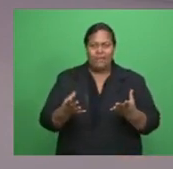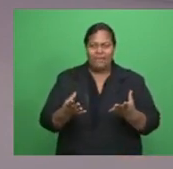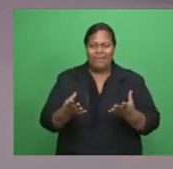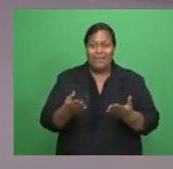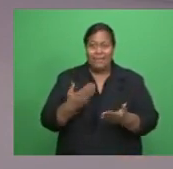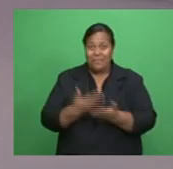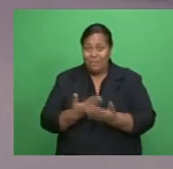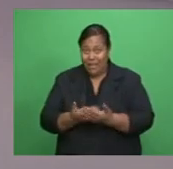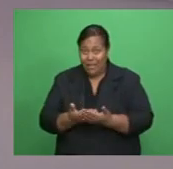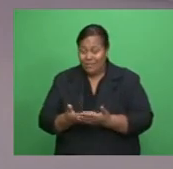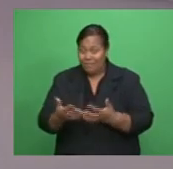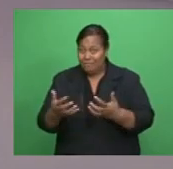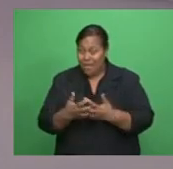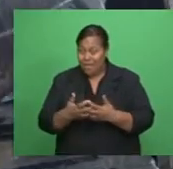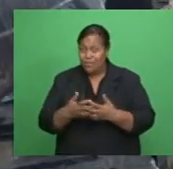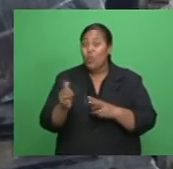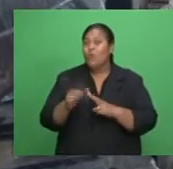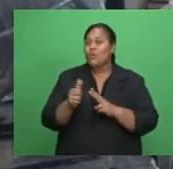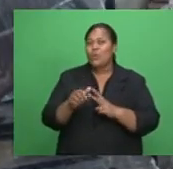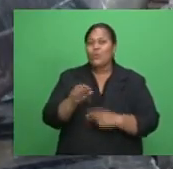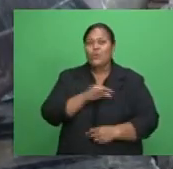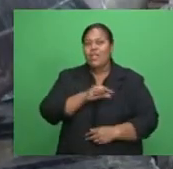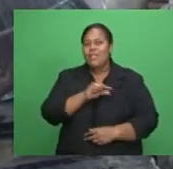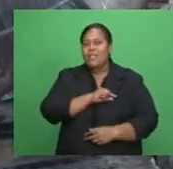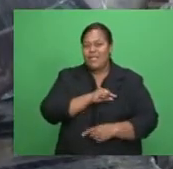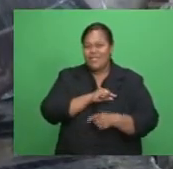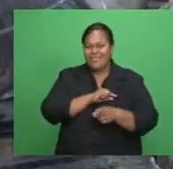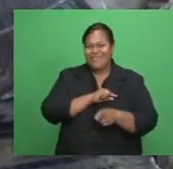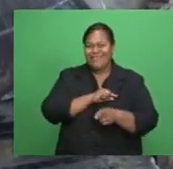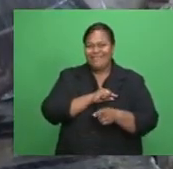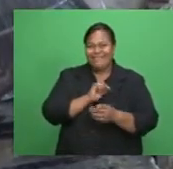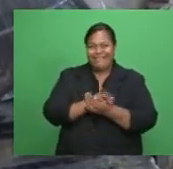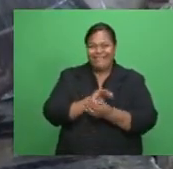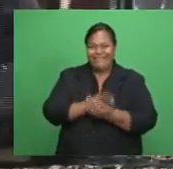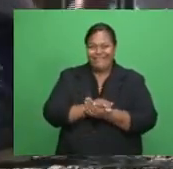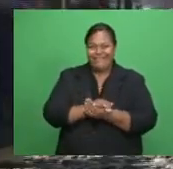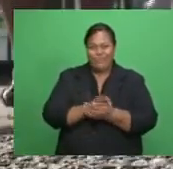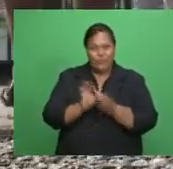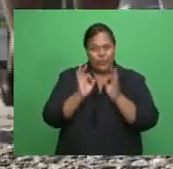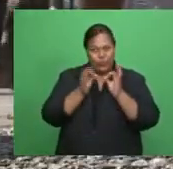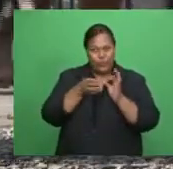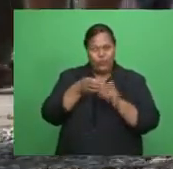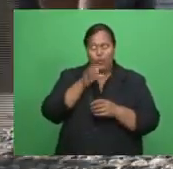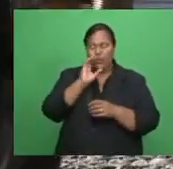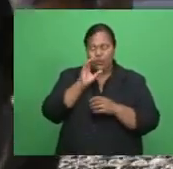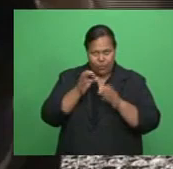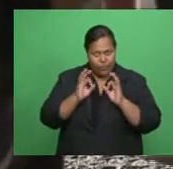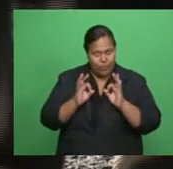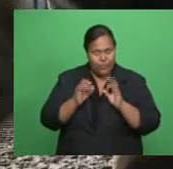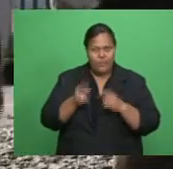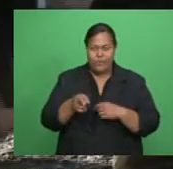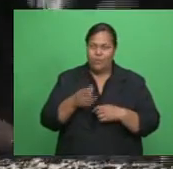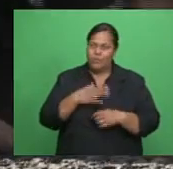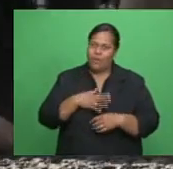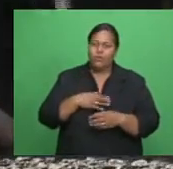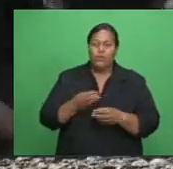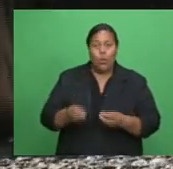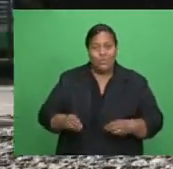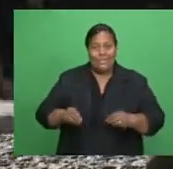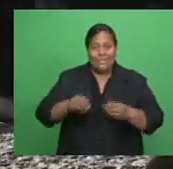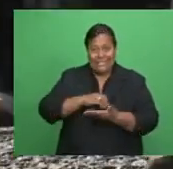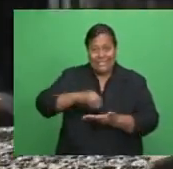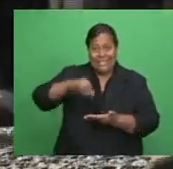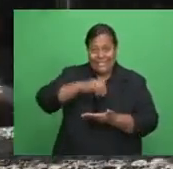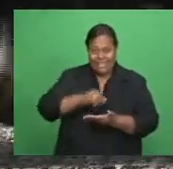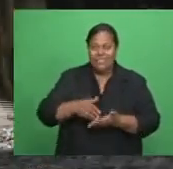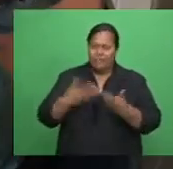us specifically, it's about the quality of kava. Fiji Kava is providing contracted farmers with seedlings. Kotombalavu says this will enable